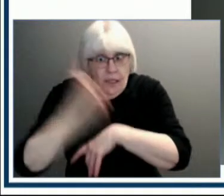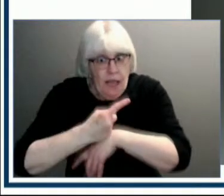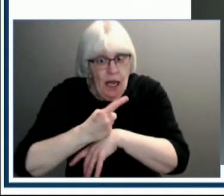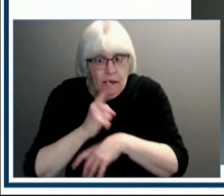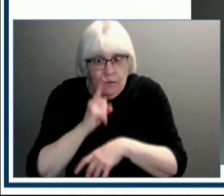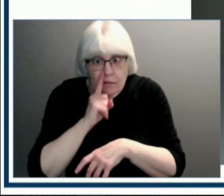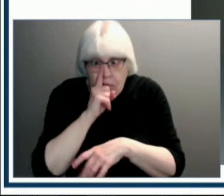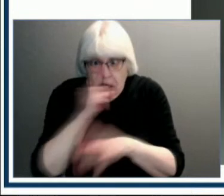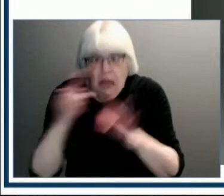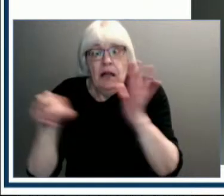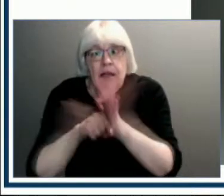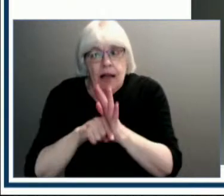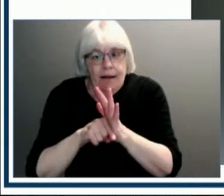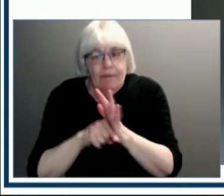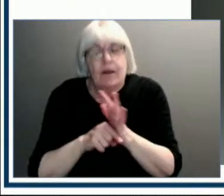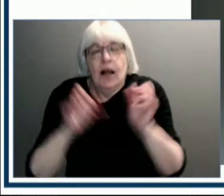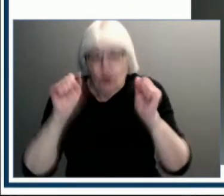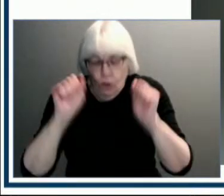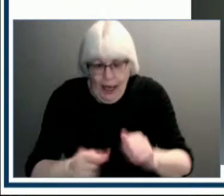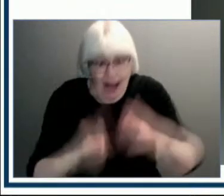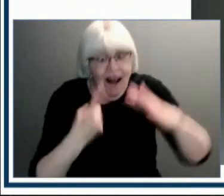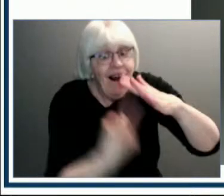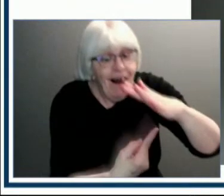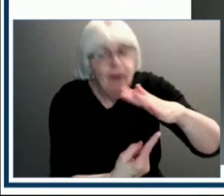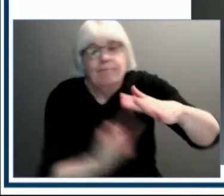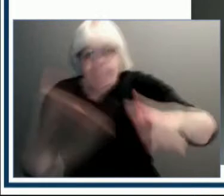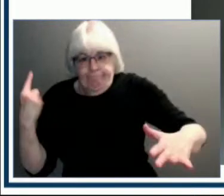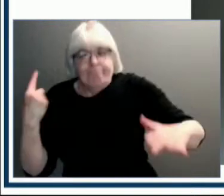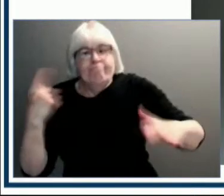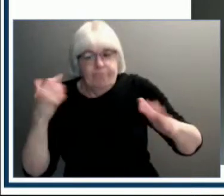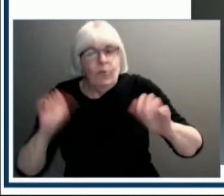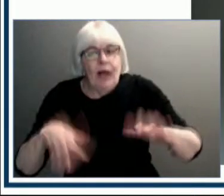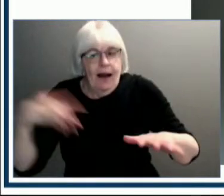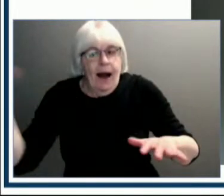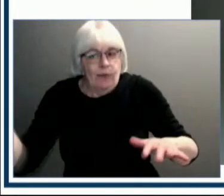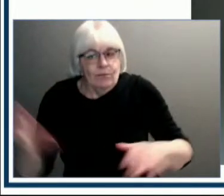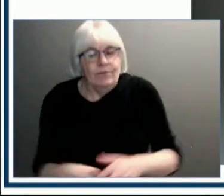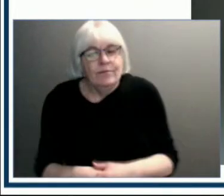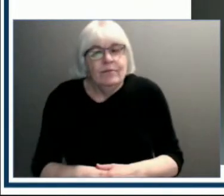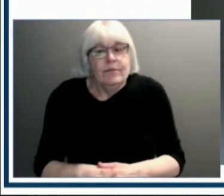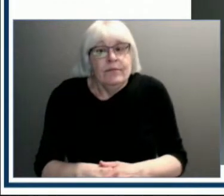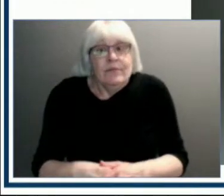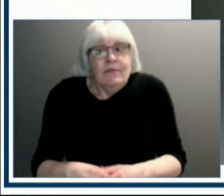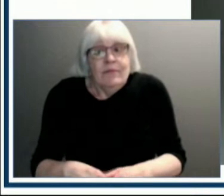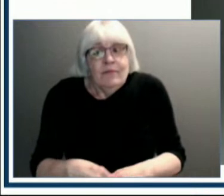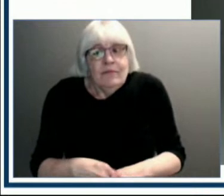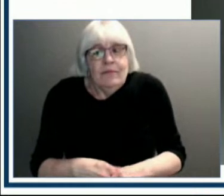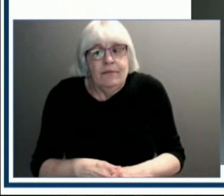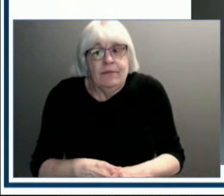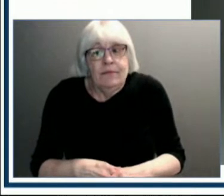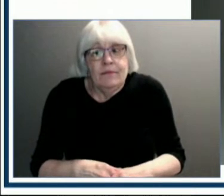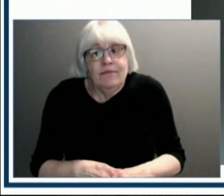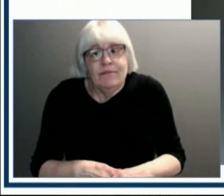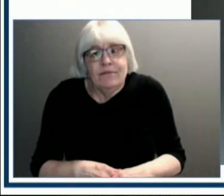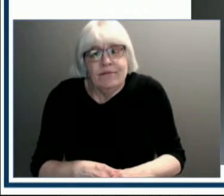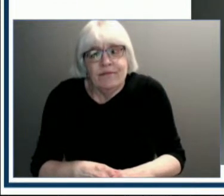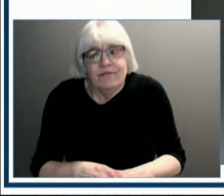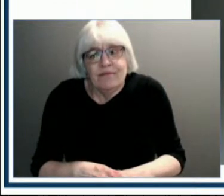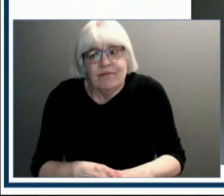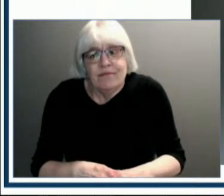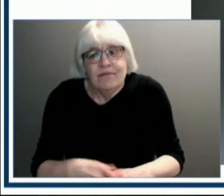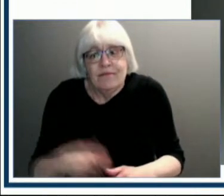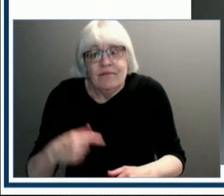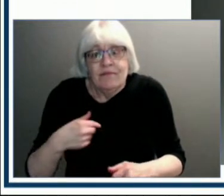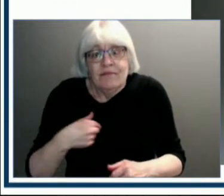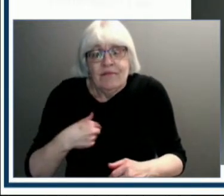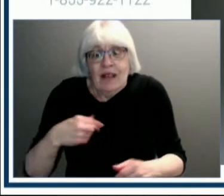any circumstances, regardless of vaccine status, if a close contact develops symptoms, they then become a